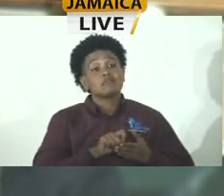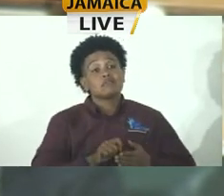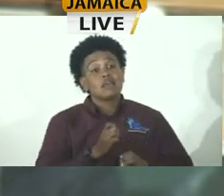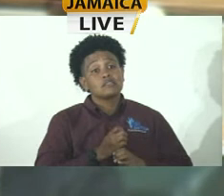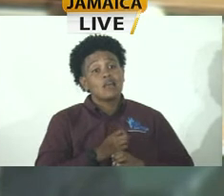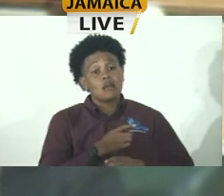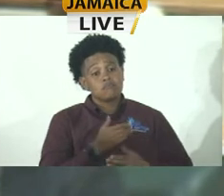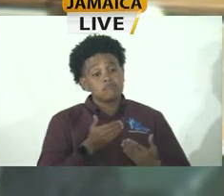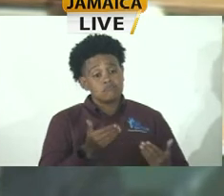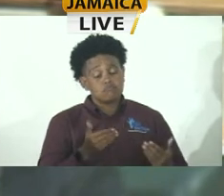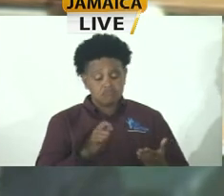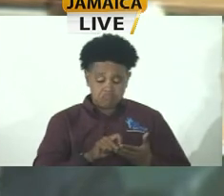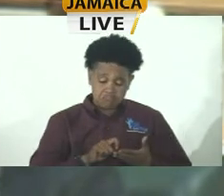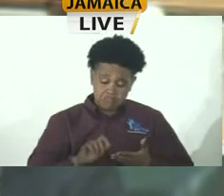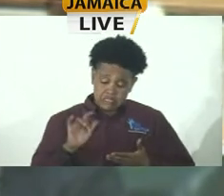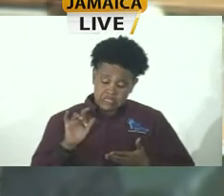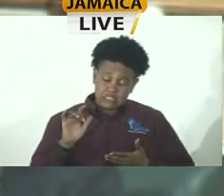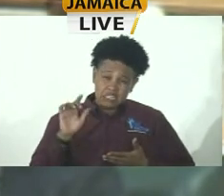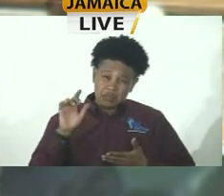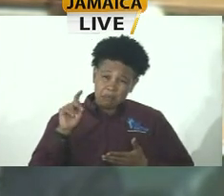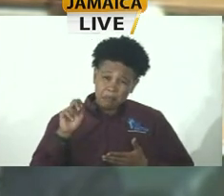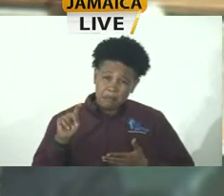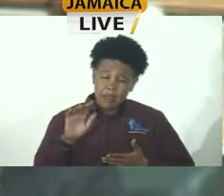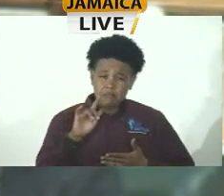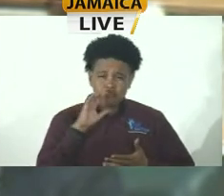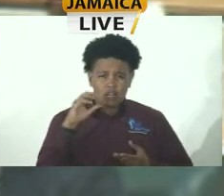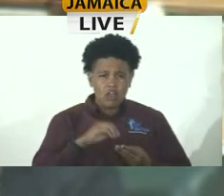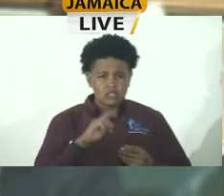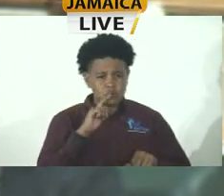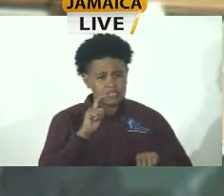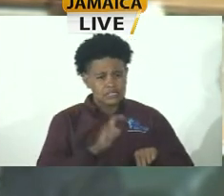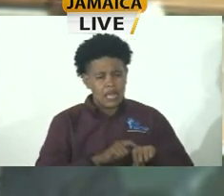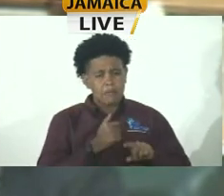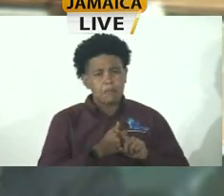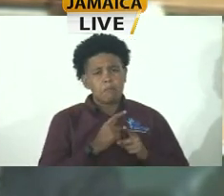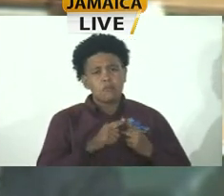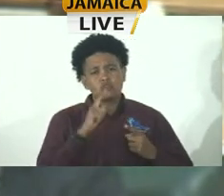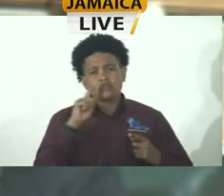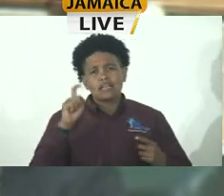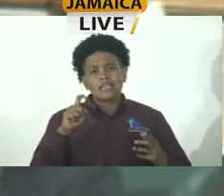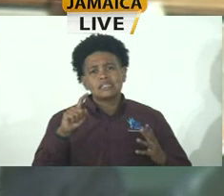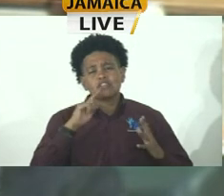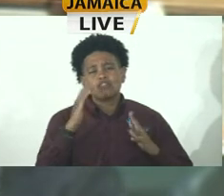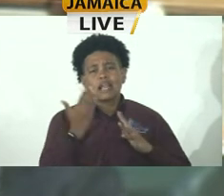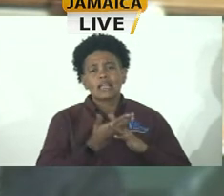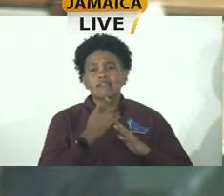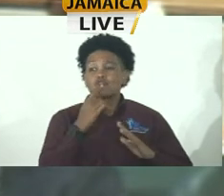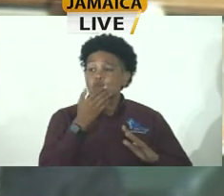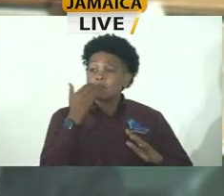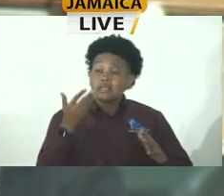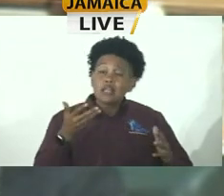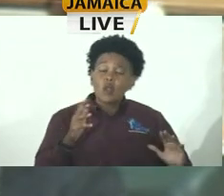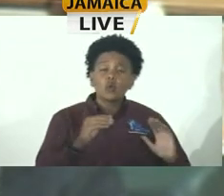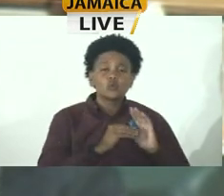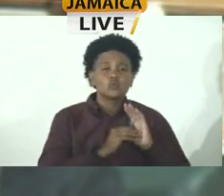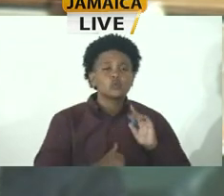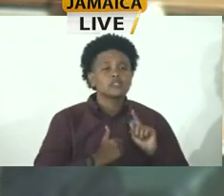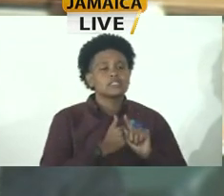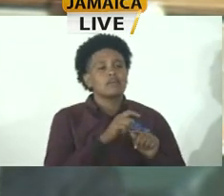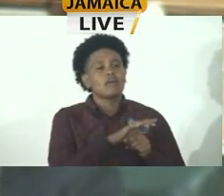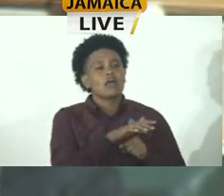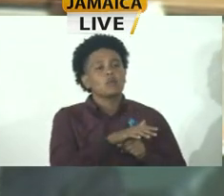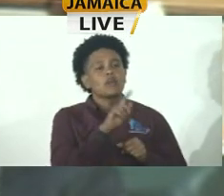the exit examination constitutes a timely and necessary intervention to better enable students to adequately